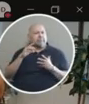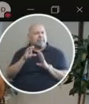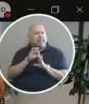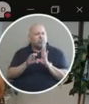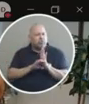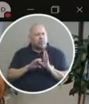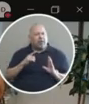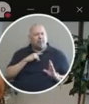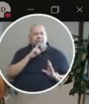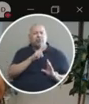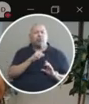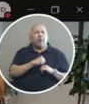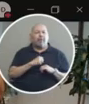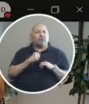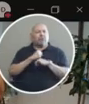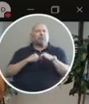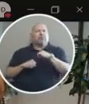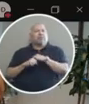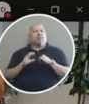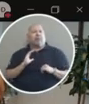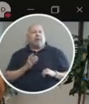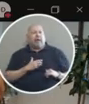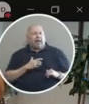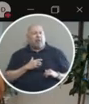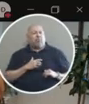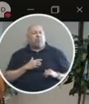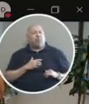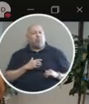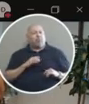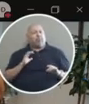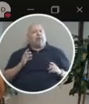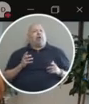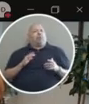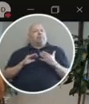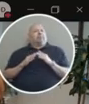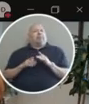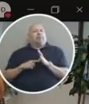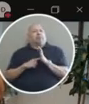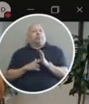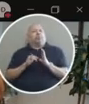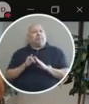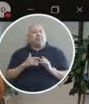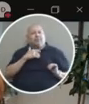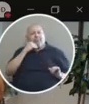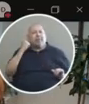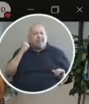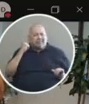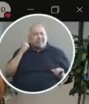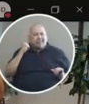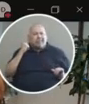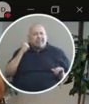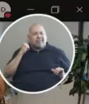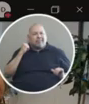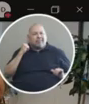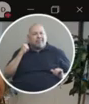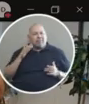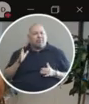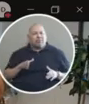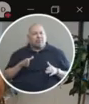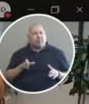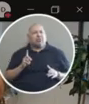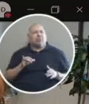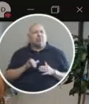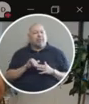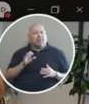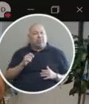have a structure for our institution that is reflective of that and is the best organized way to do